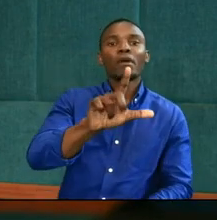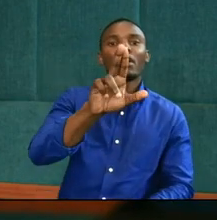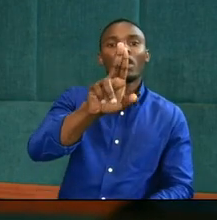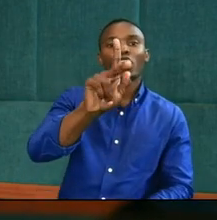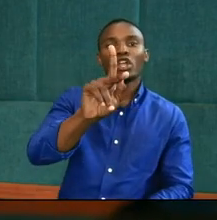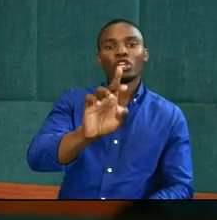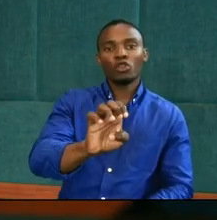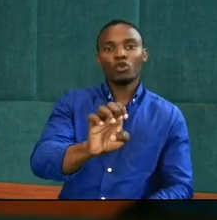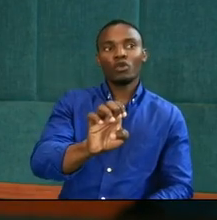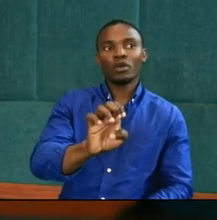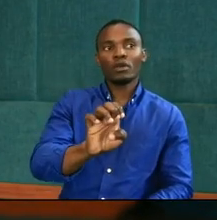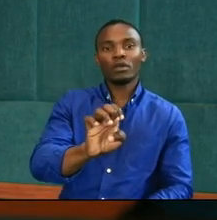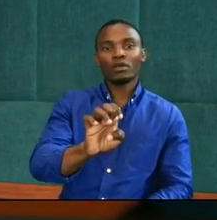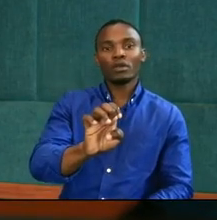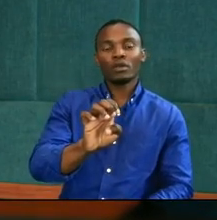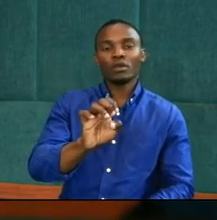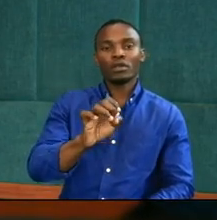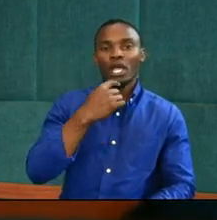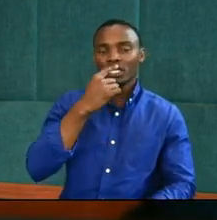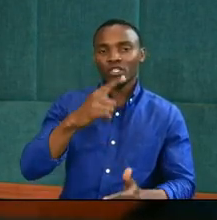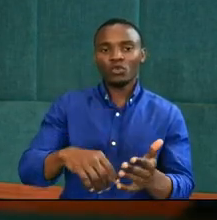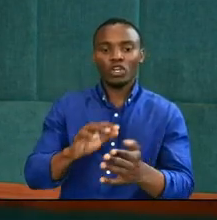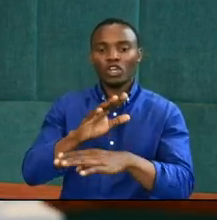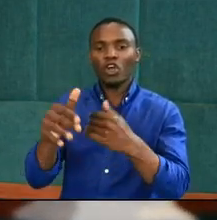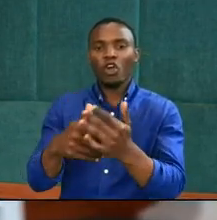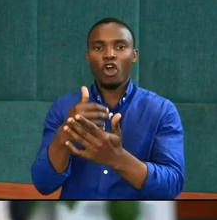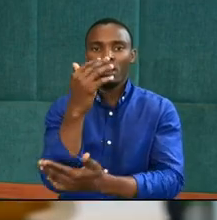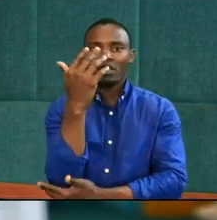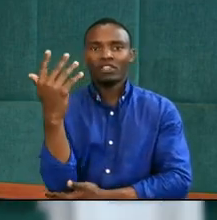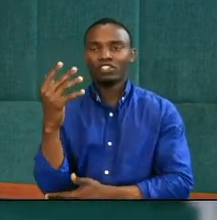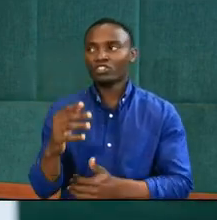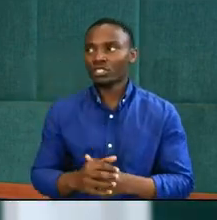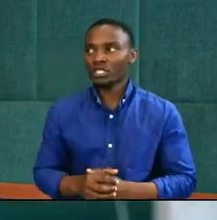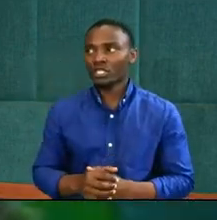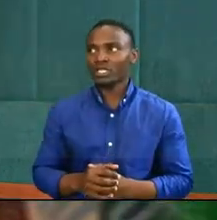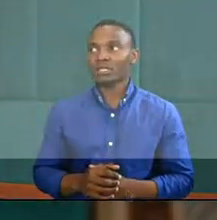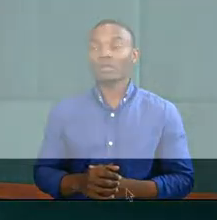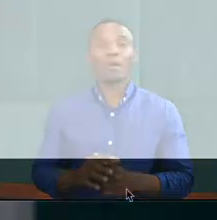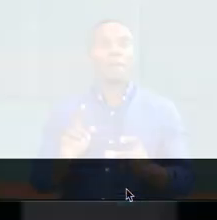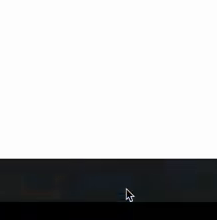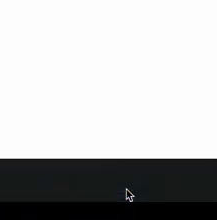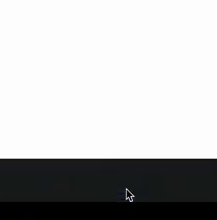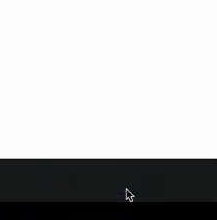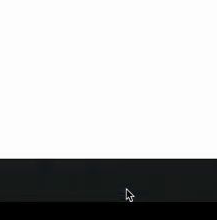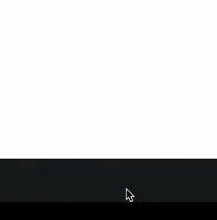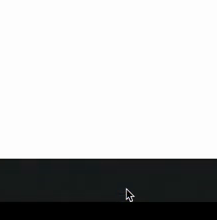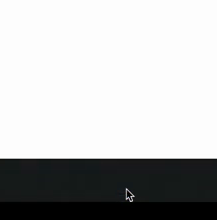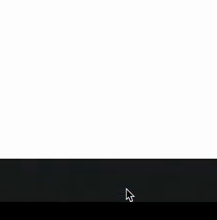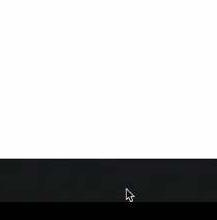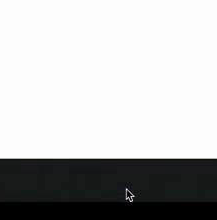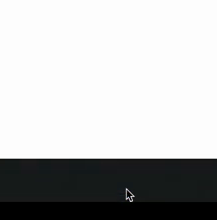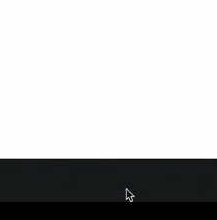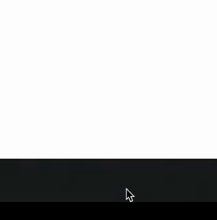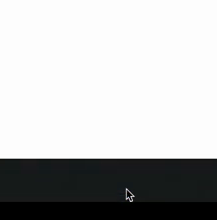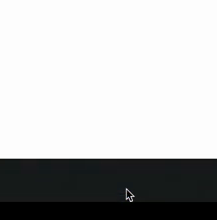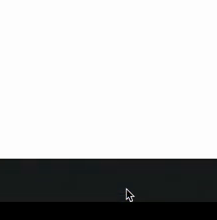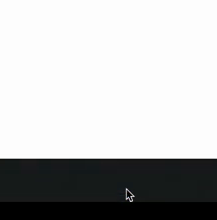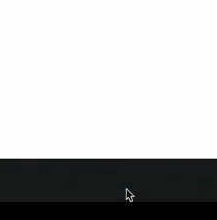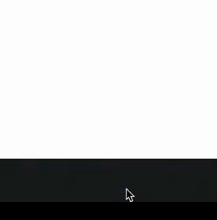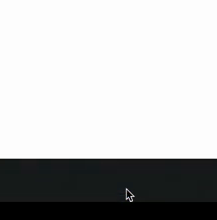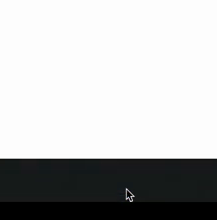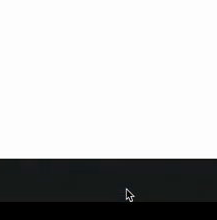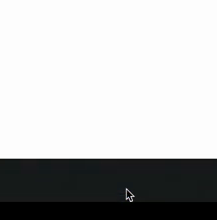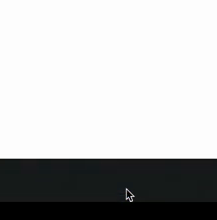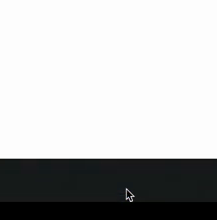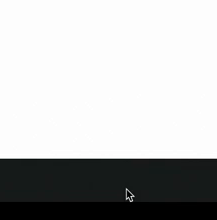see Jesus says not just fig tree, he says all the trees. But he says, learn a parable from the fig tree. Let the